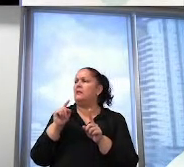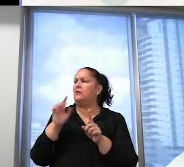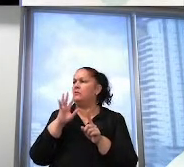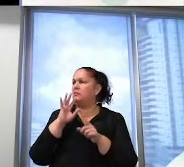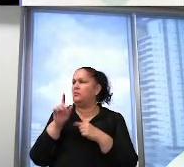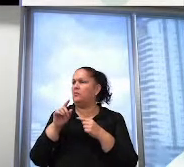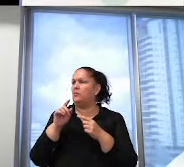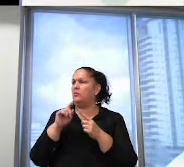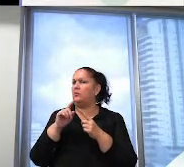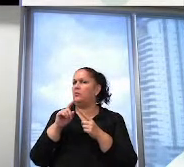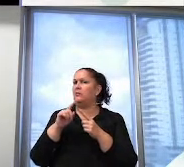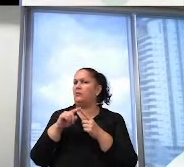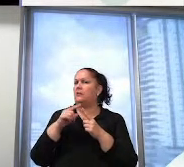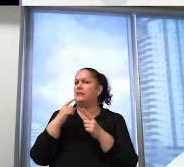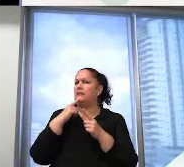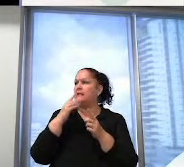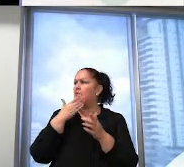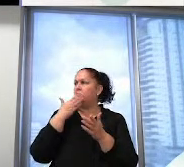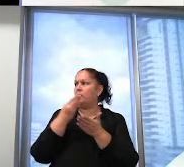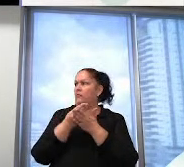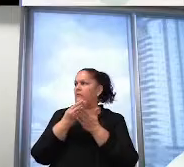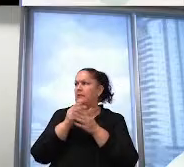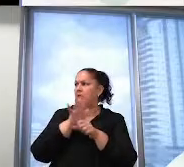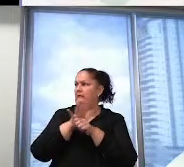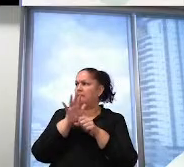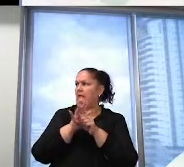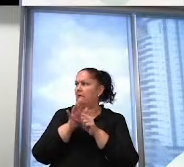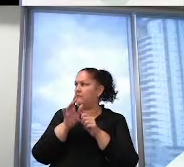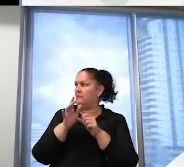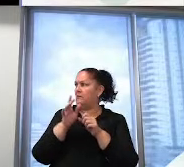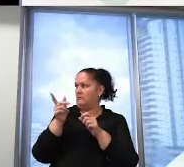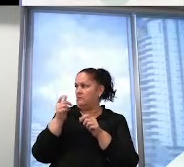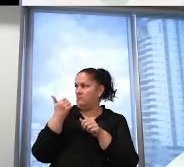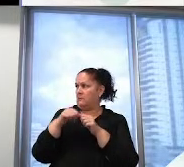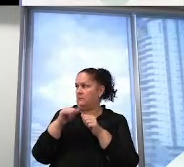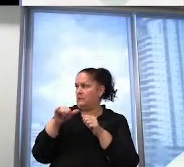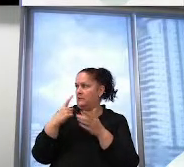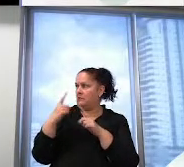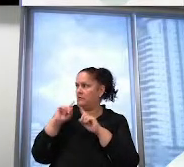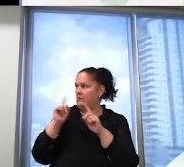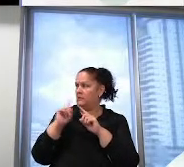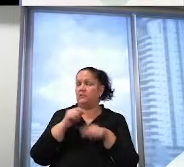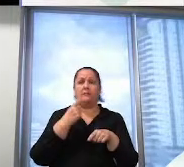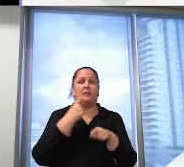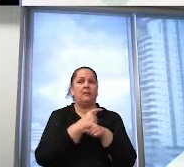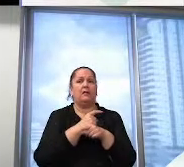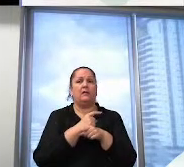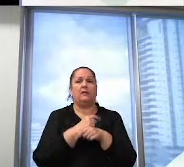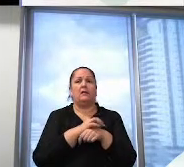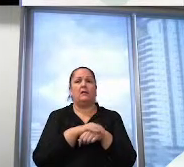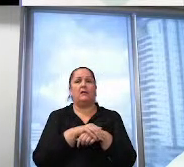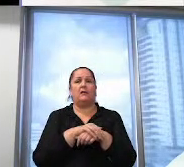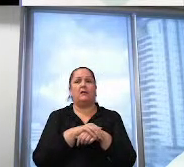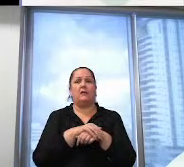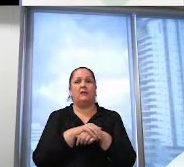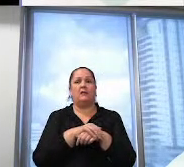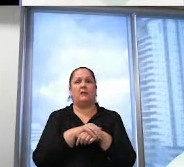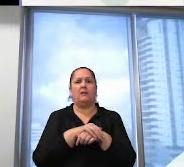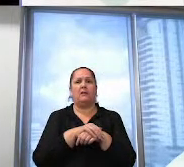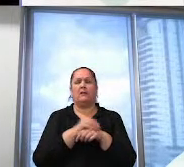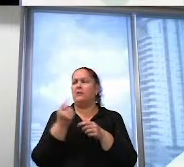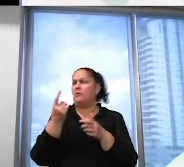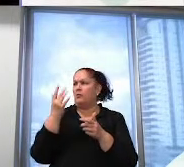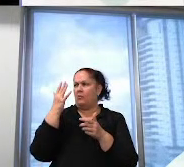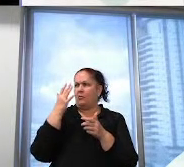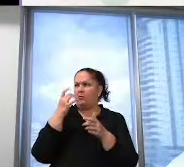you referred to the absence of sufficient funds to get the work done. Do you recall that conversation? That's correct. Well, what exactly are you